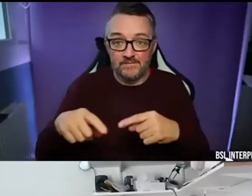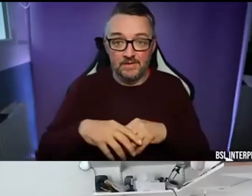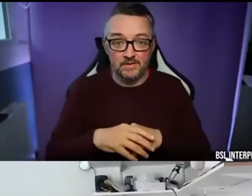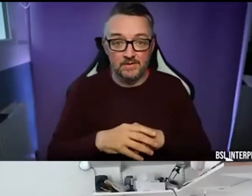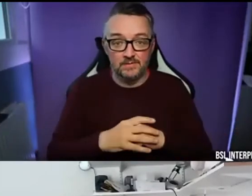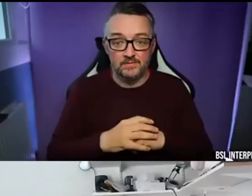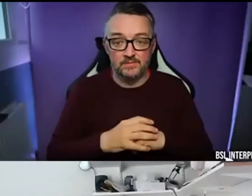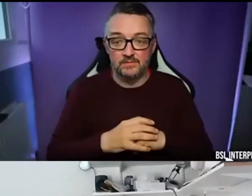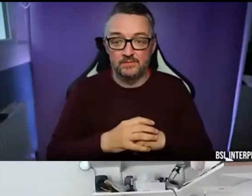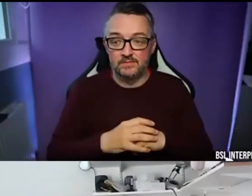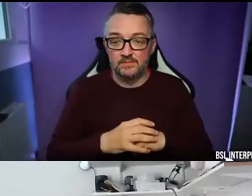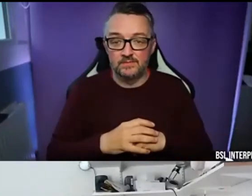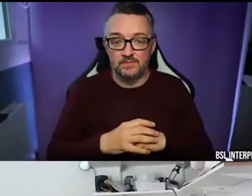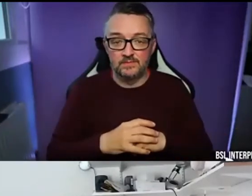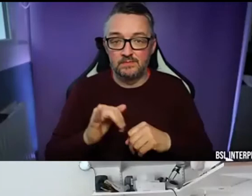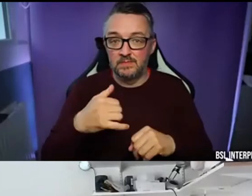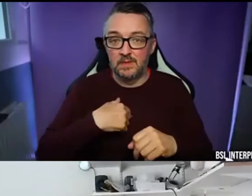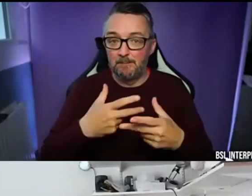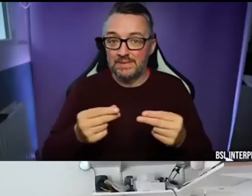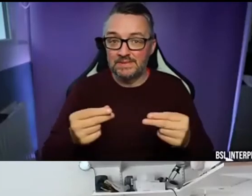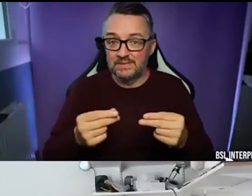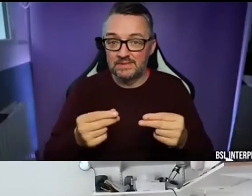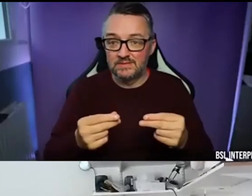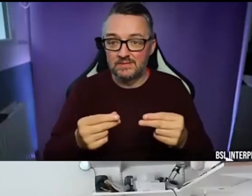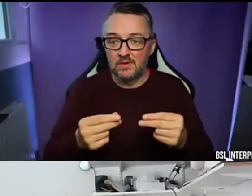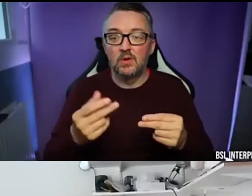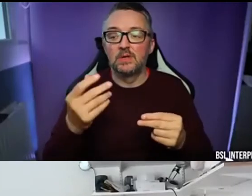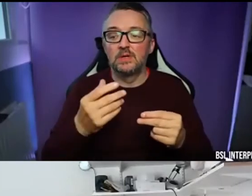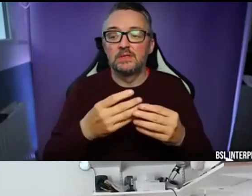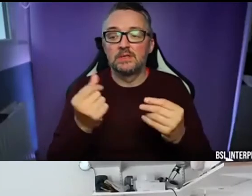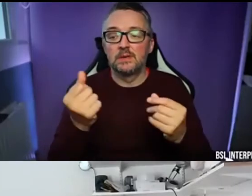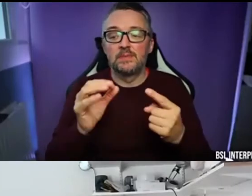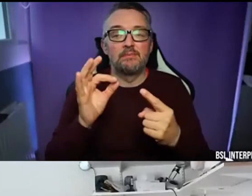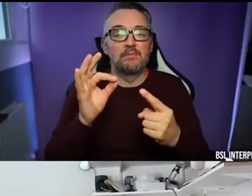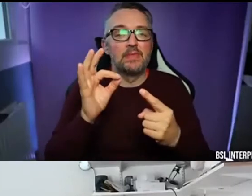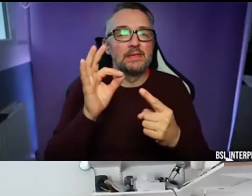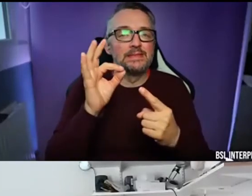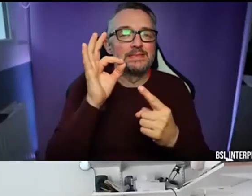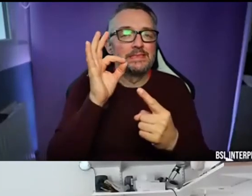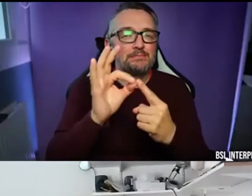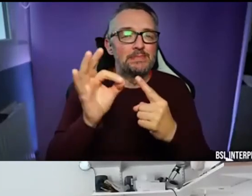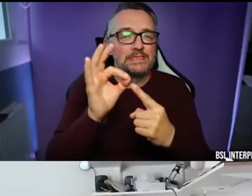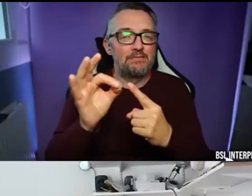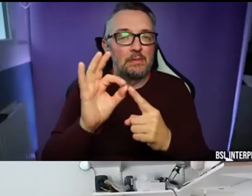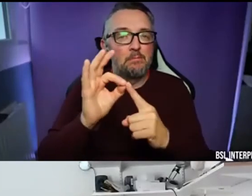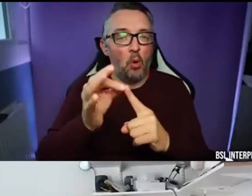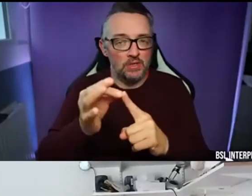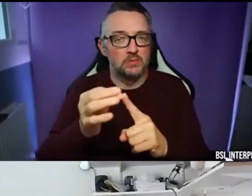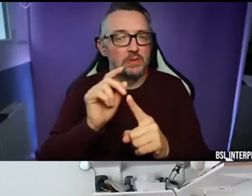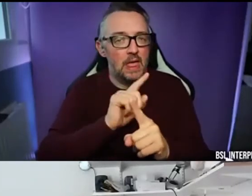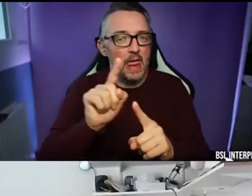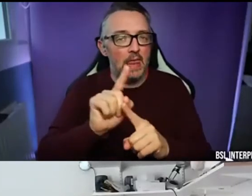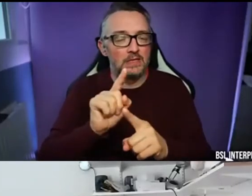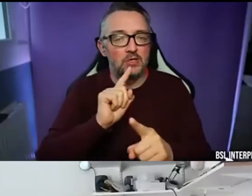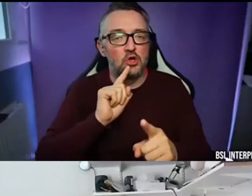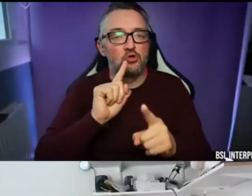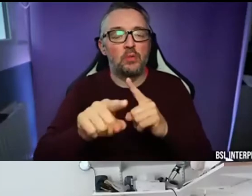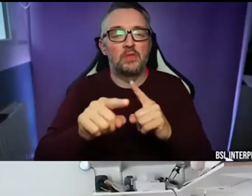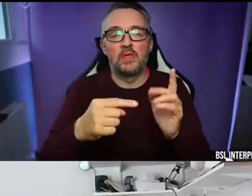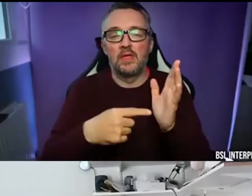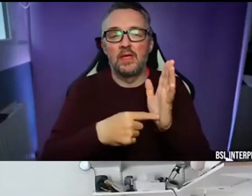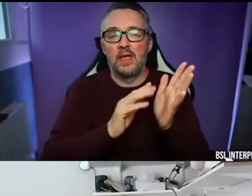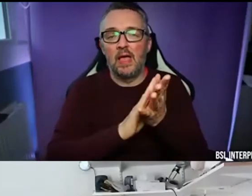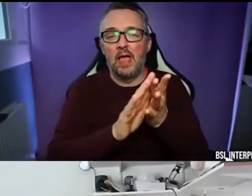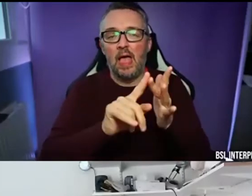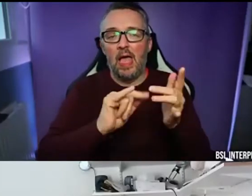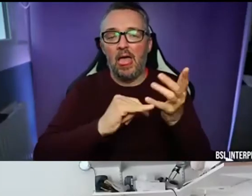call up and tell me if I've missed anything. We had a couple of specific points, Emma, that I might come back to you about the Thistle card and about a